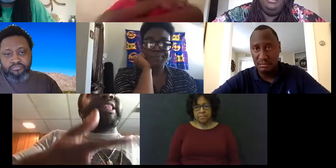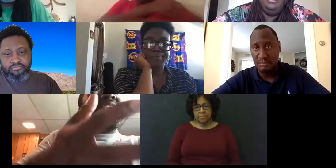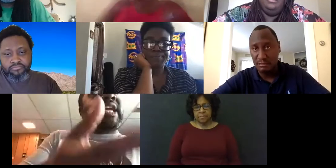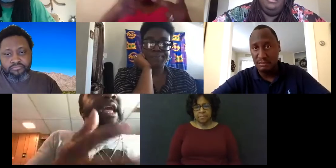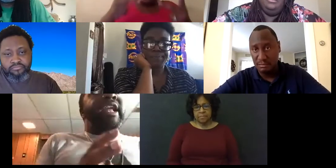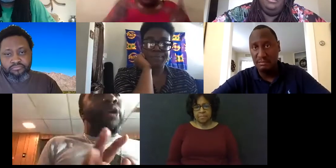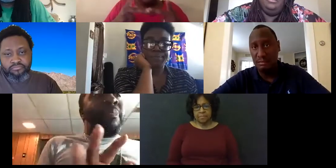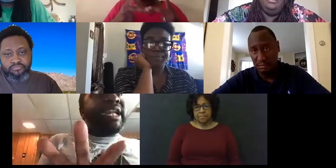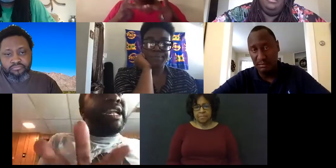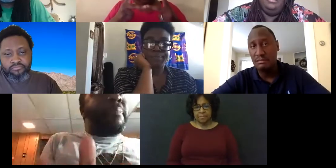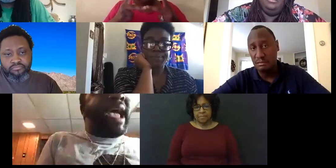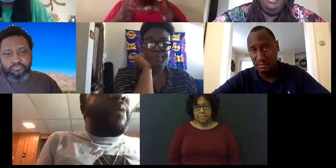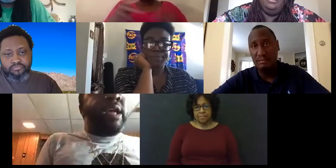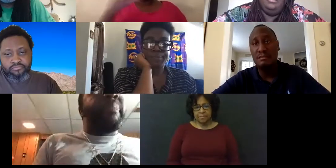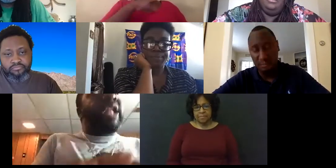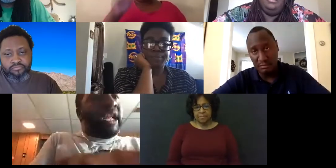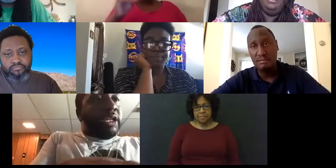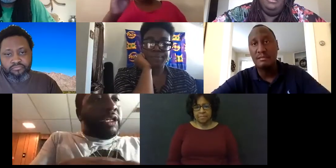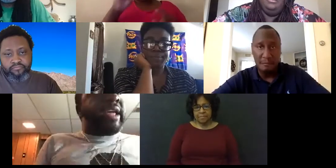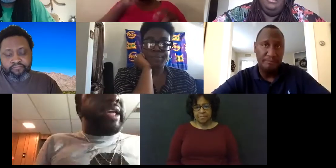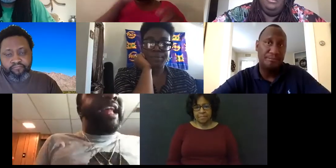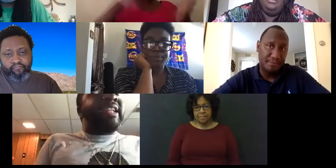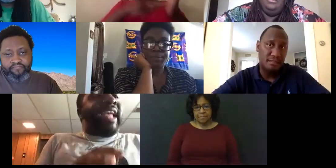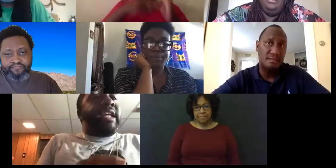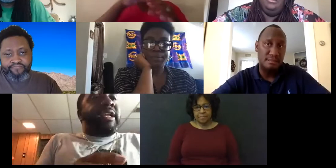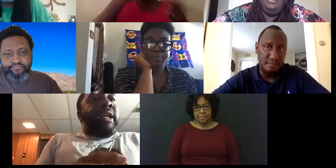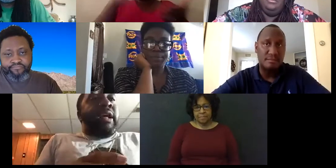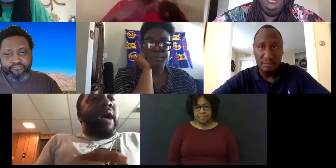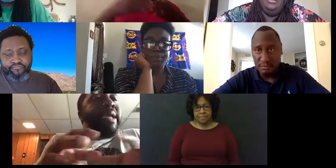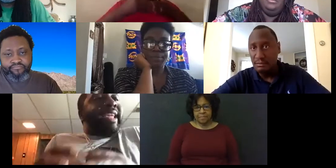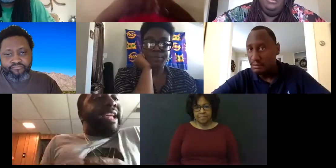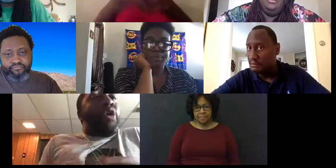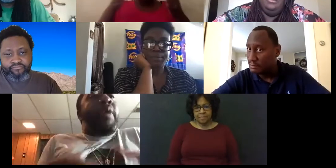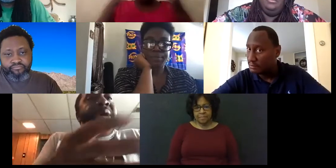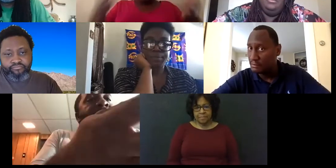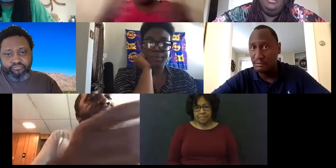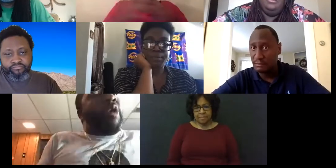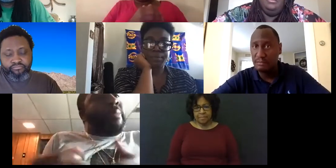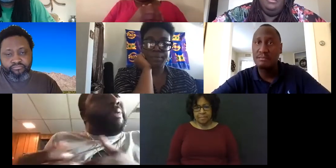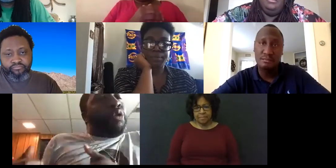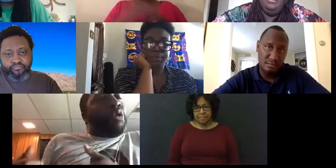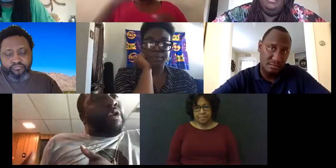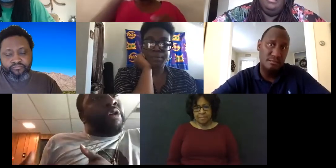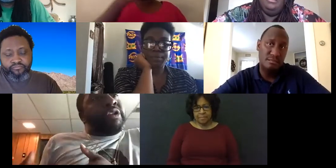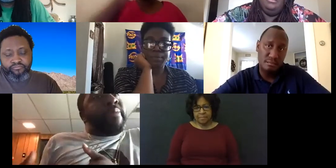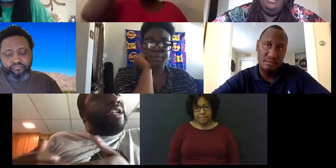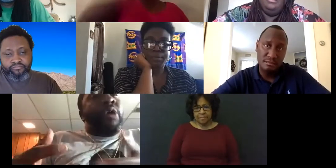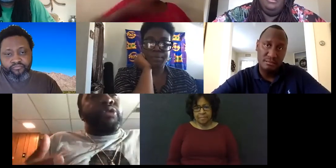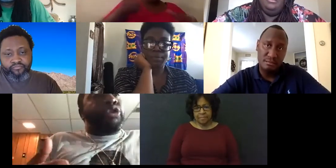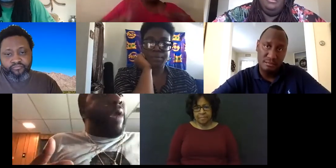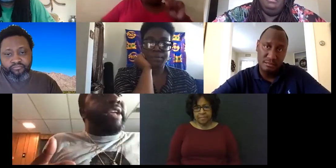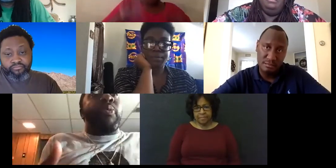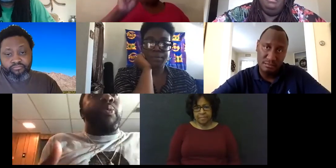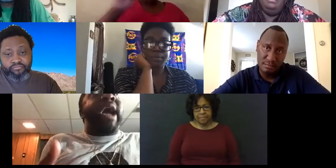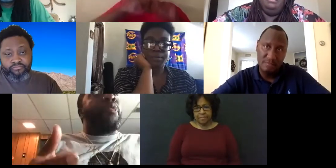open to lead, and I don't mean it in a bad way, but lead the way. Not saying that men can't do it, but guess what? We've been doing it for a long time,